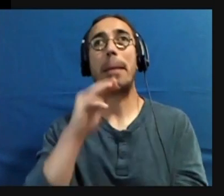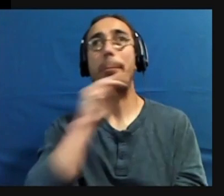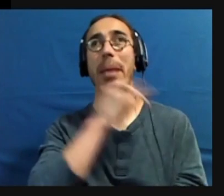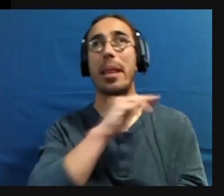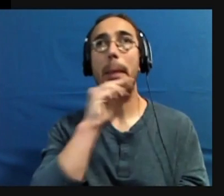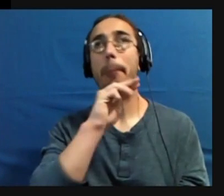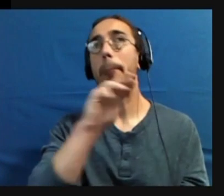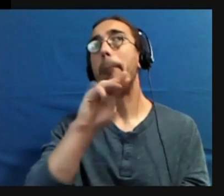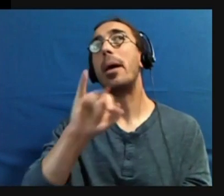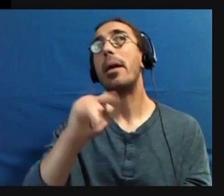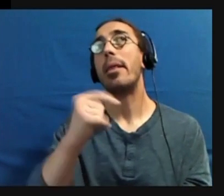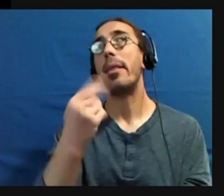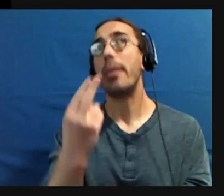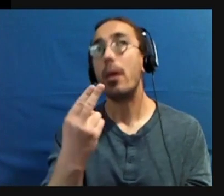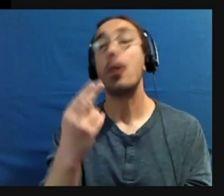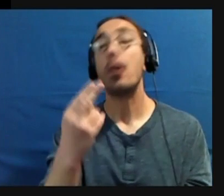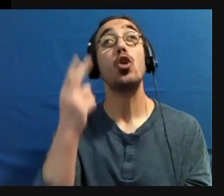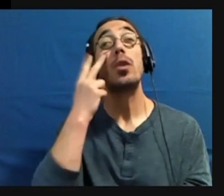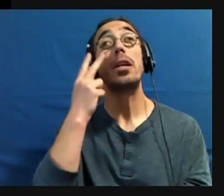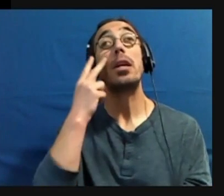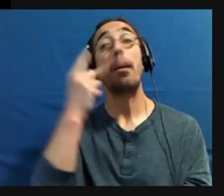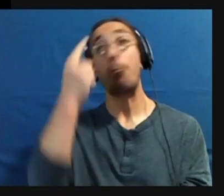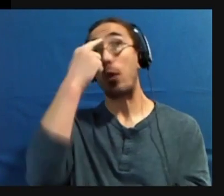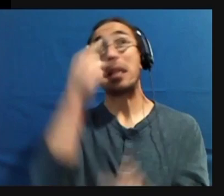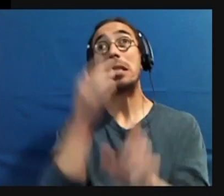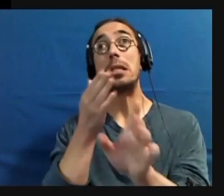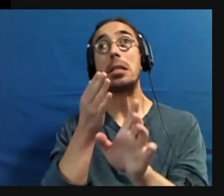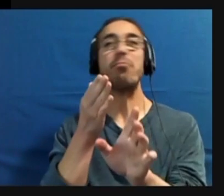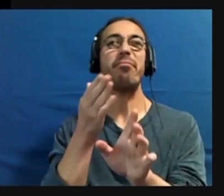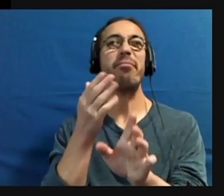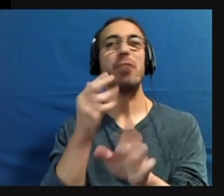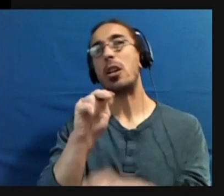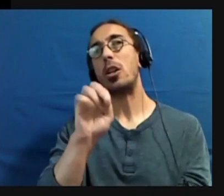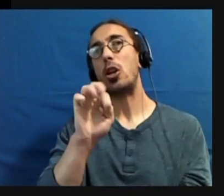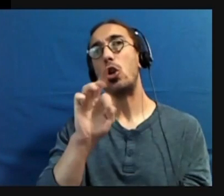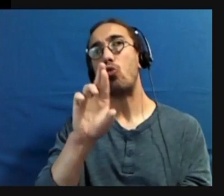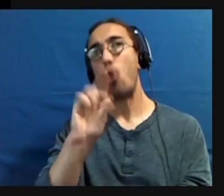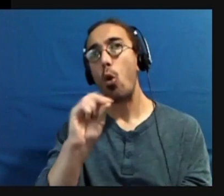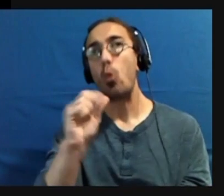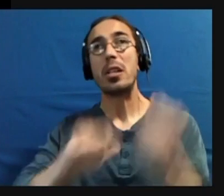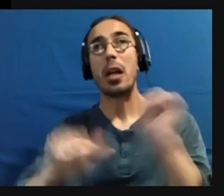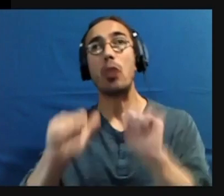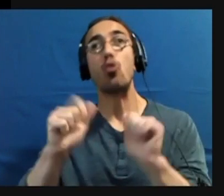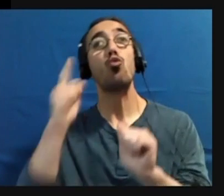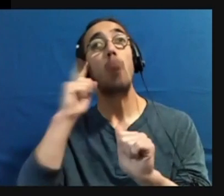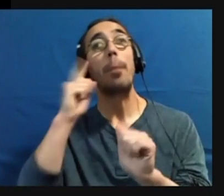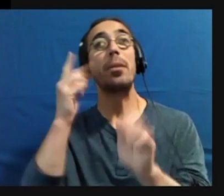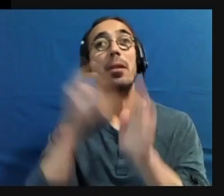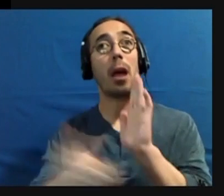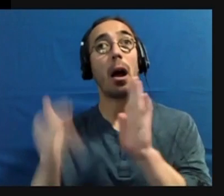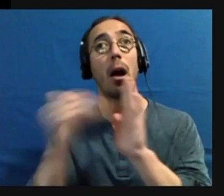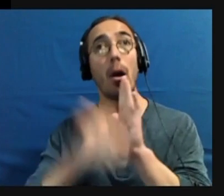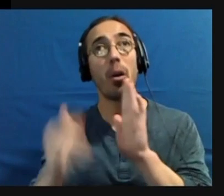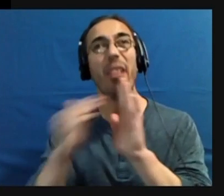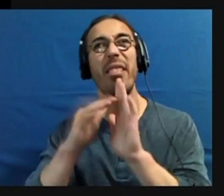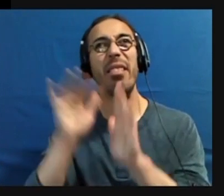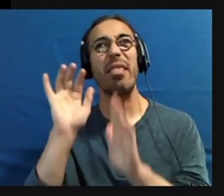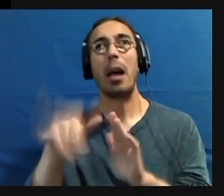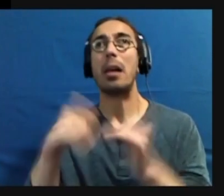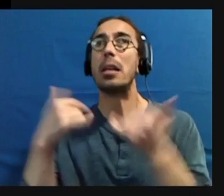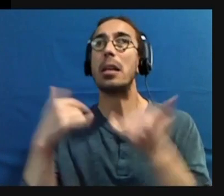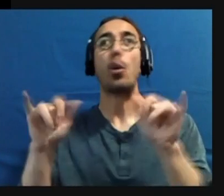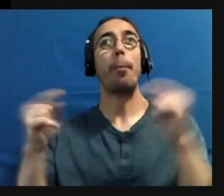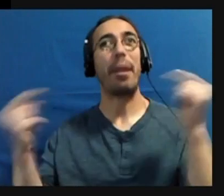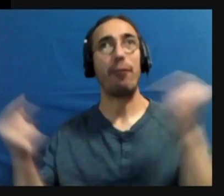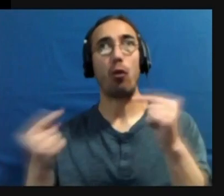look at what neuroscience has done to on repetition of sounds and these sorts of things, it is still painful.